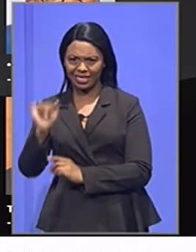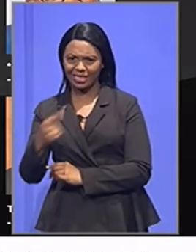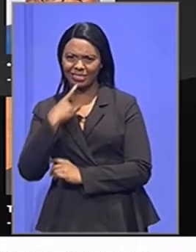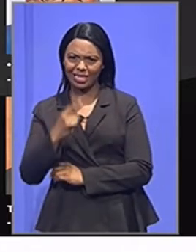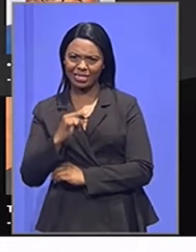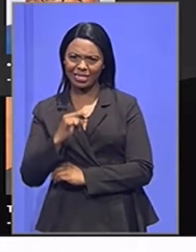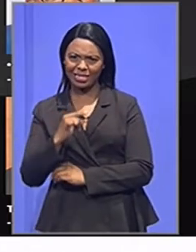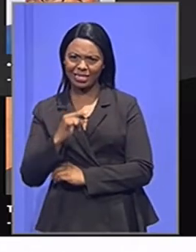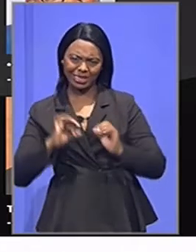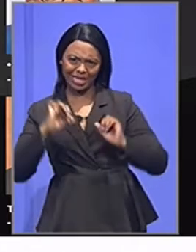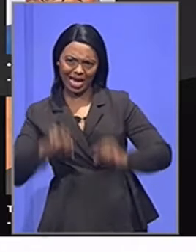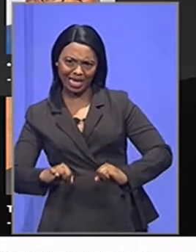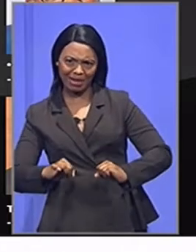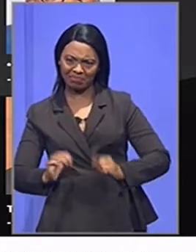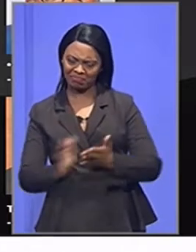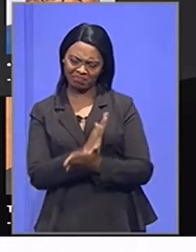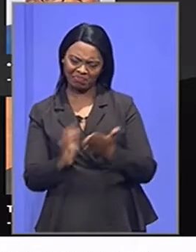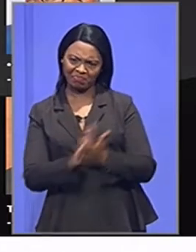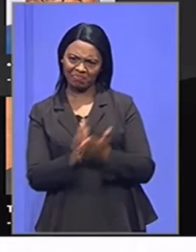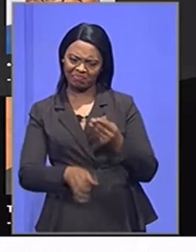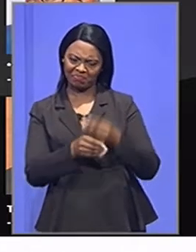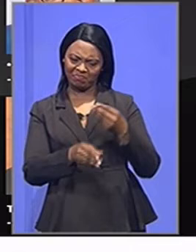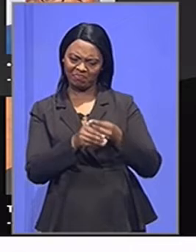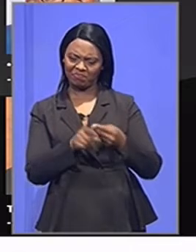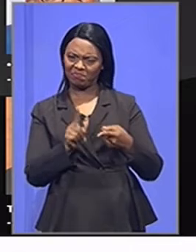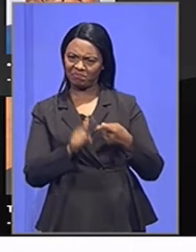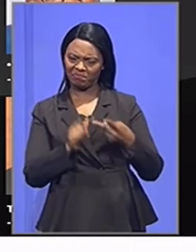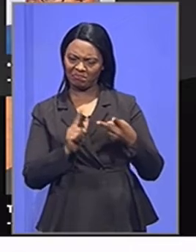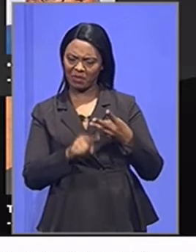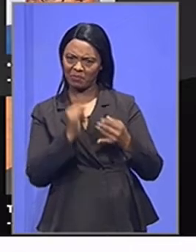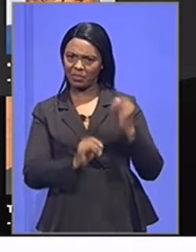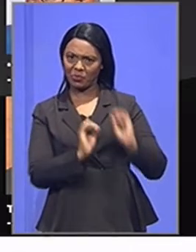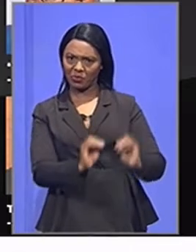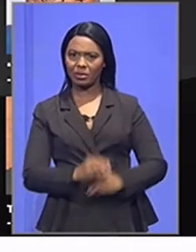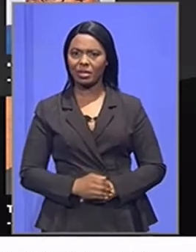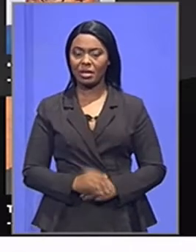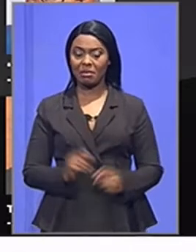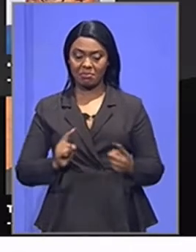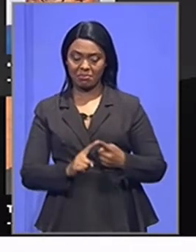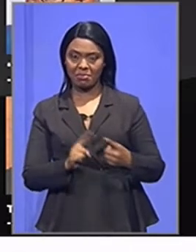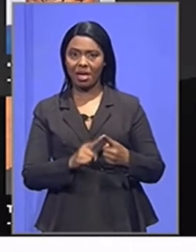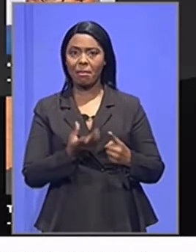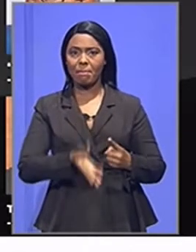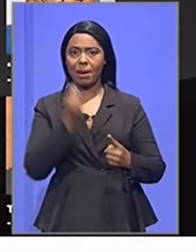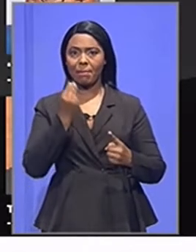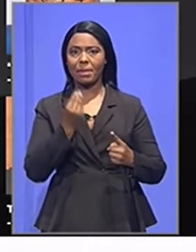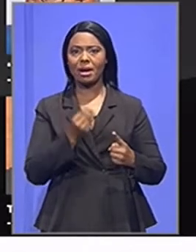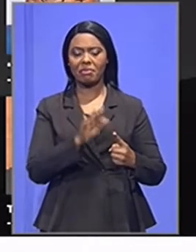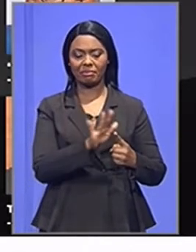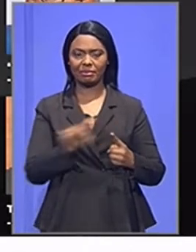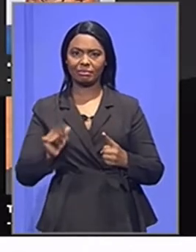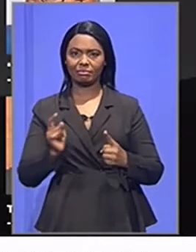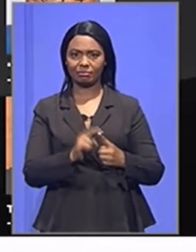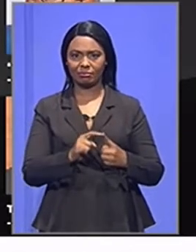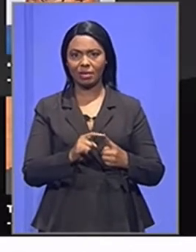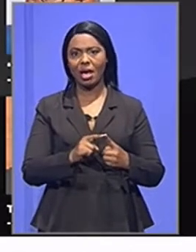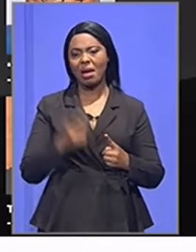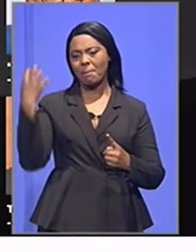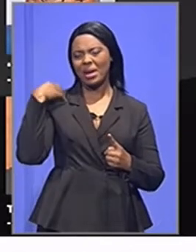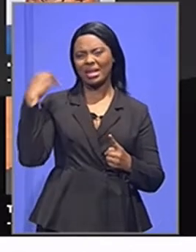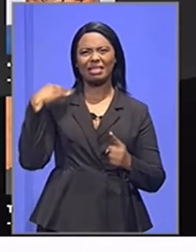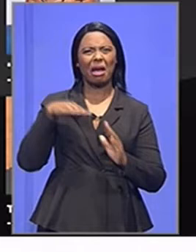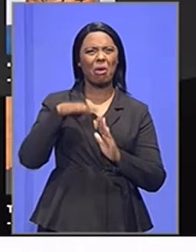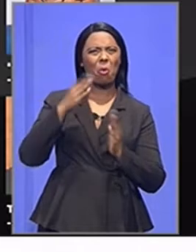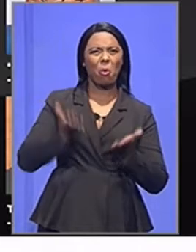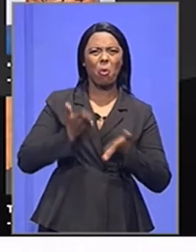ya tiragatso e ne totile mefama e le mmalwa, o bone dipersente tse 53. Botona ba ba diragaditseng bokoa go